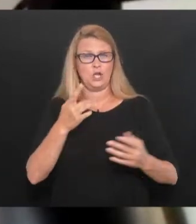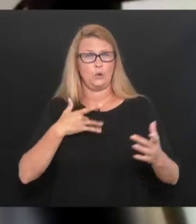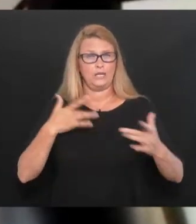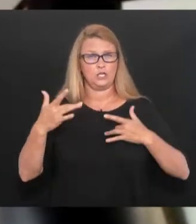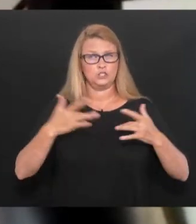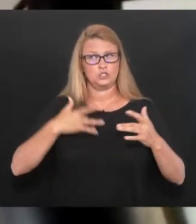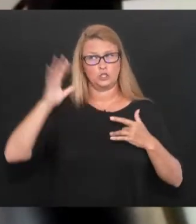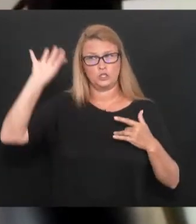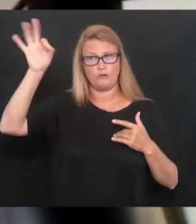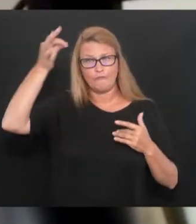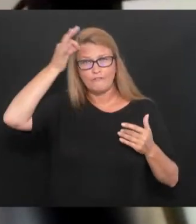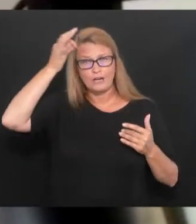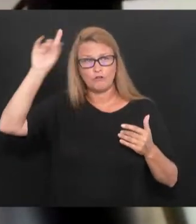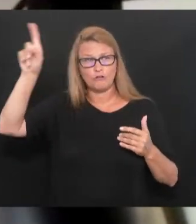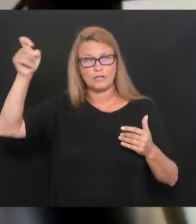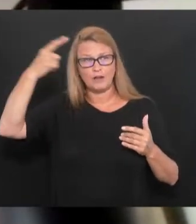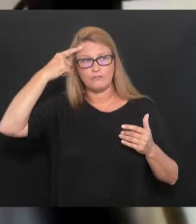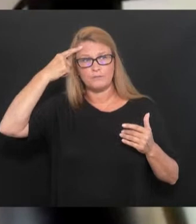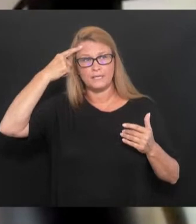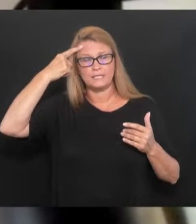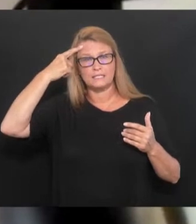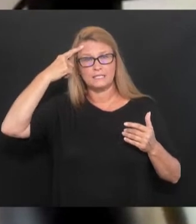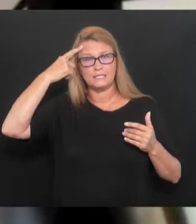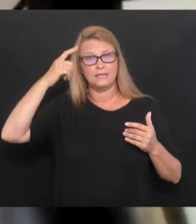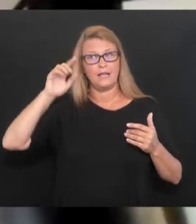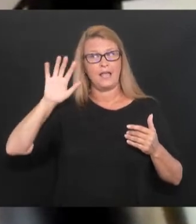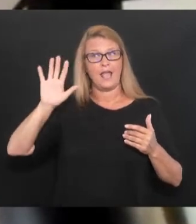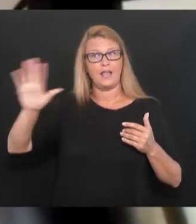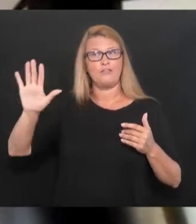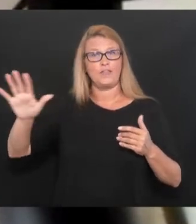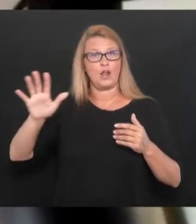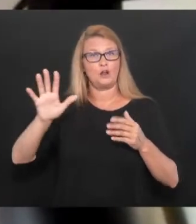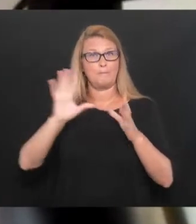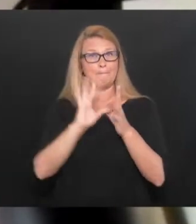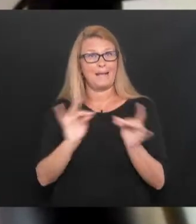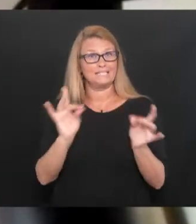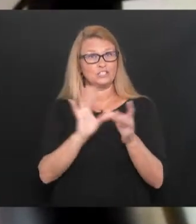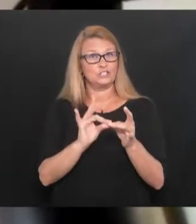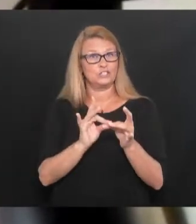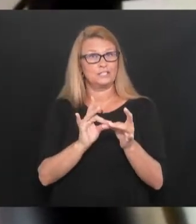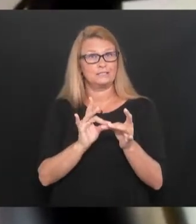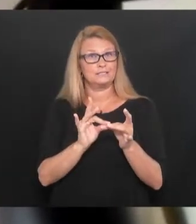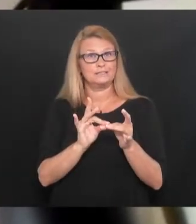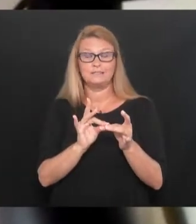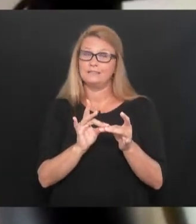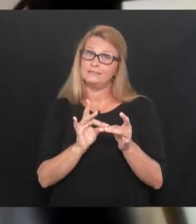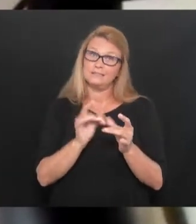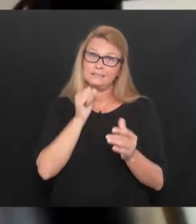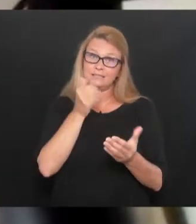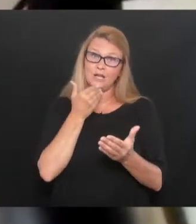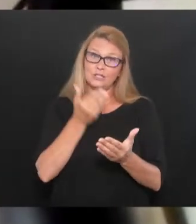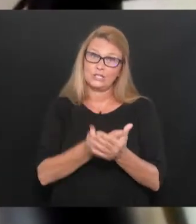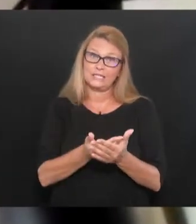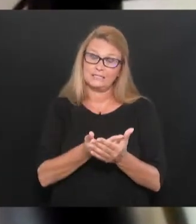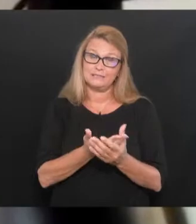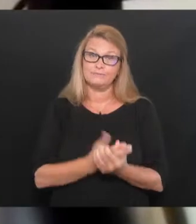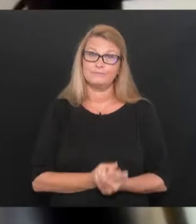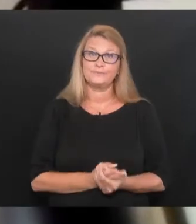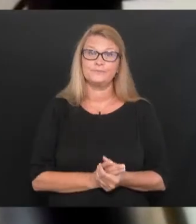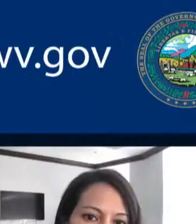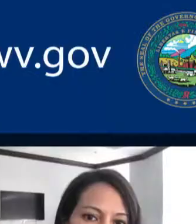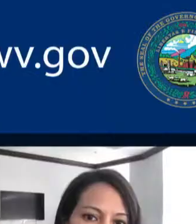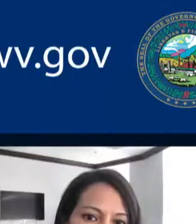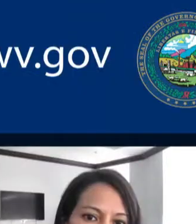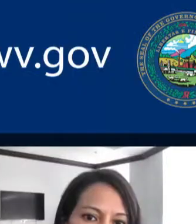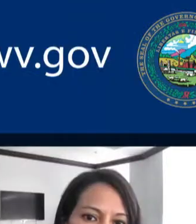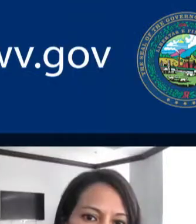federal government is handling the messaging on this? And do we think it's going to set back vaccination? Thank you. Dr.